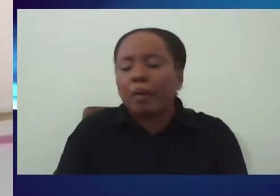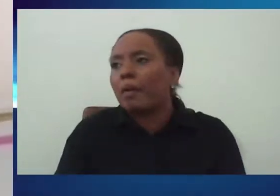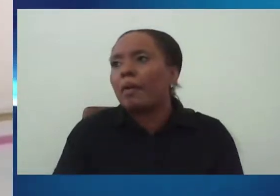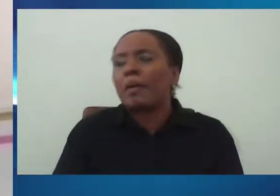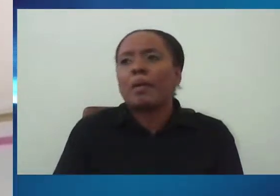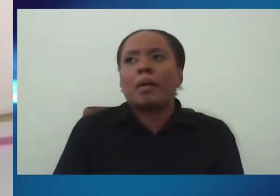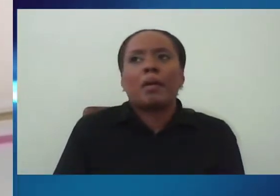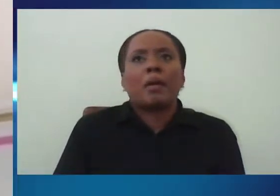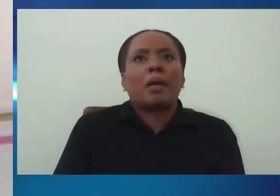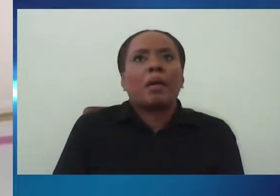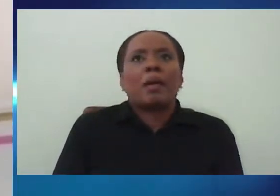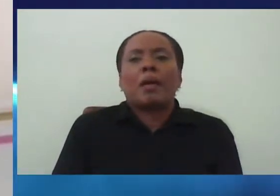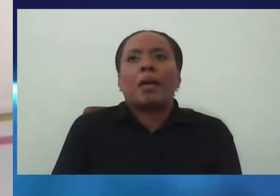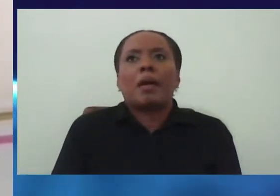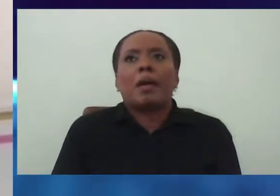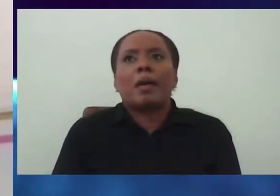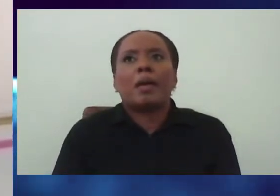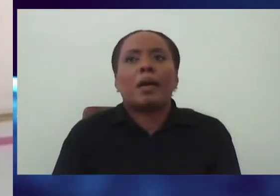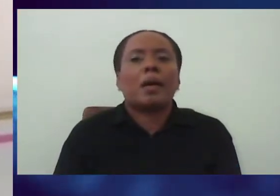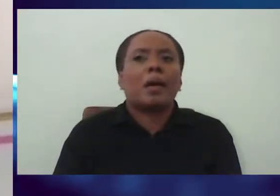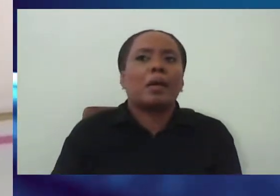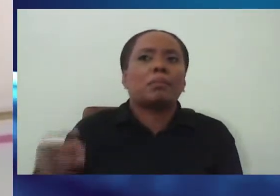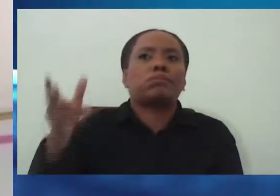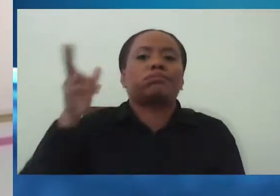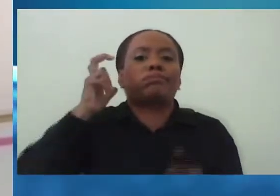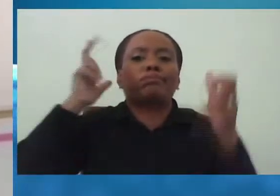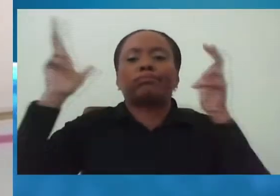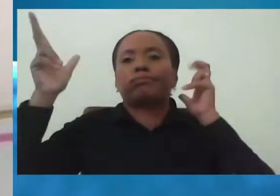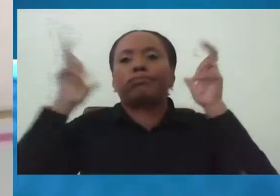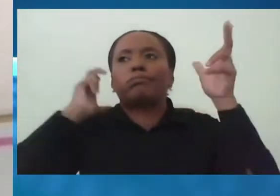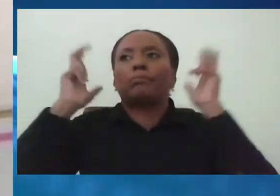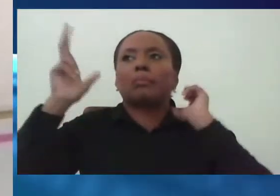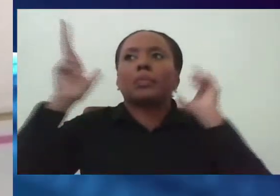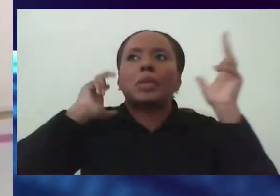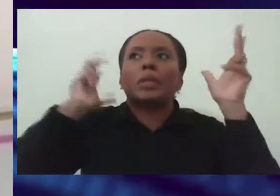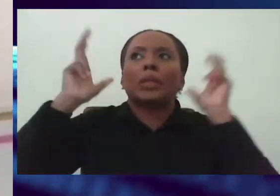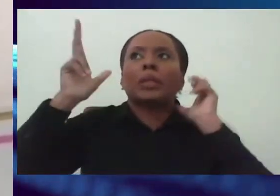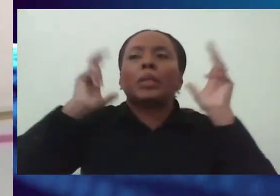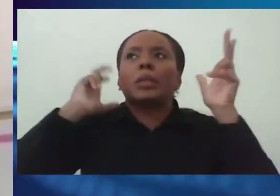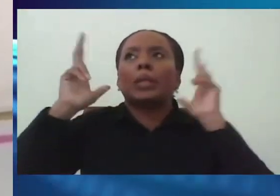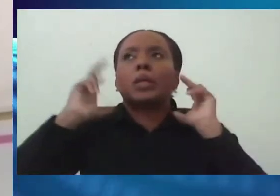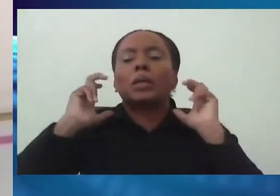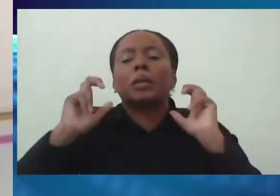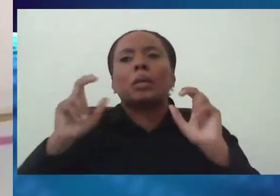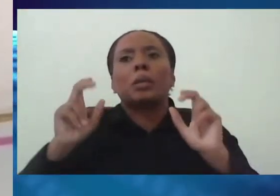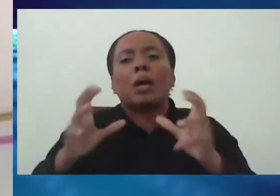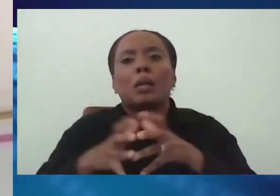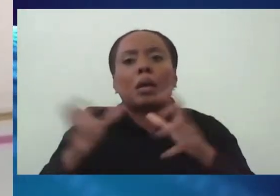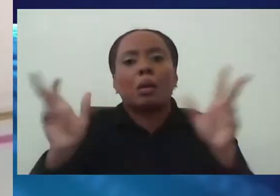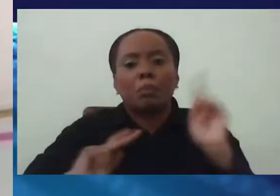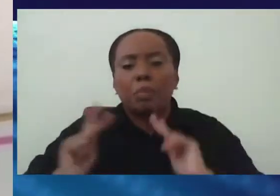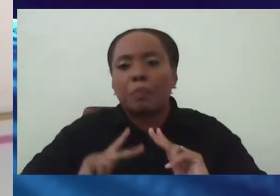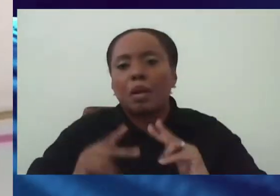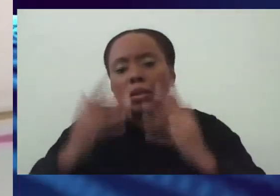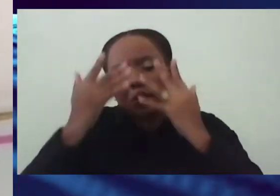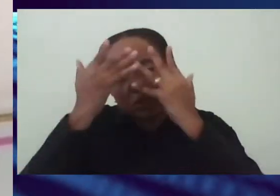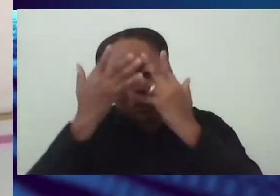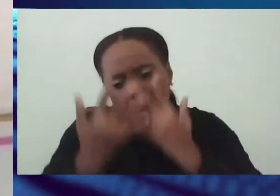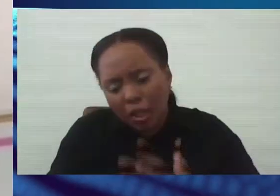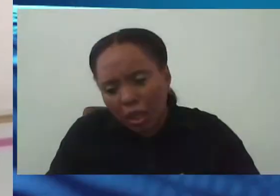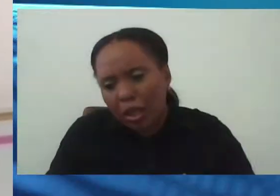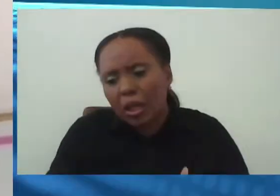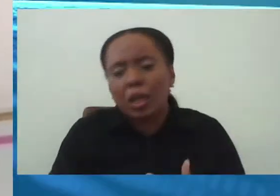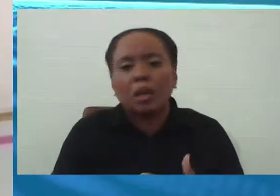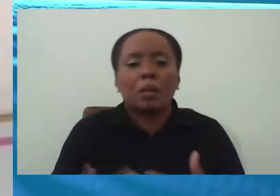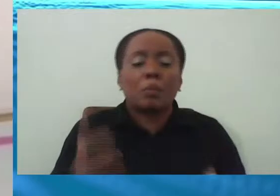bits of grief, we help persons to cope with that as well. So that is what palliative care is. And if you